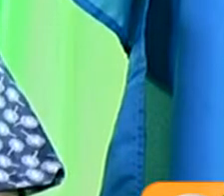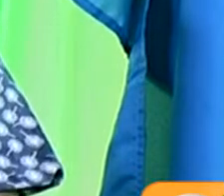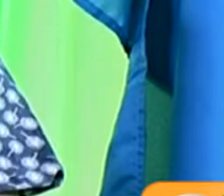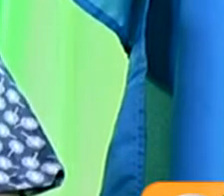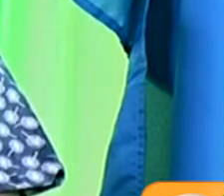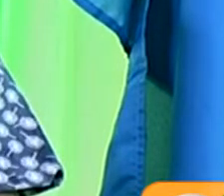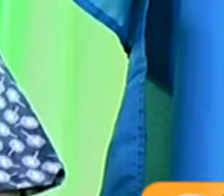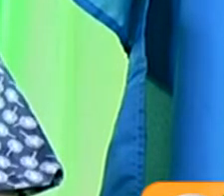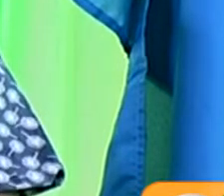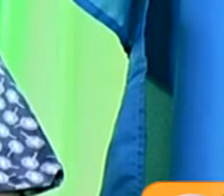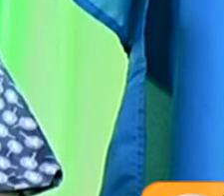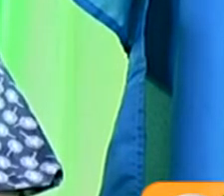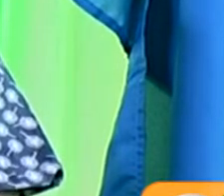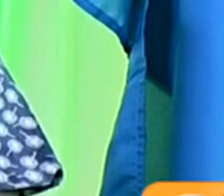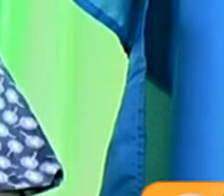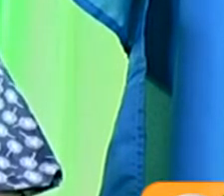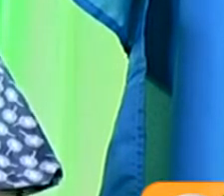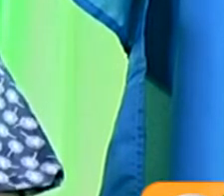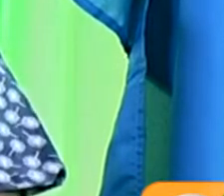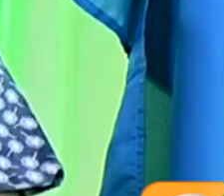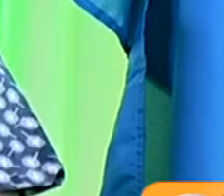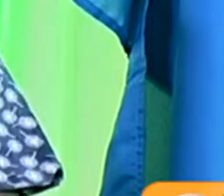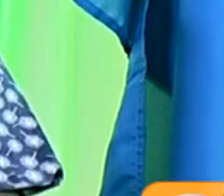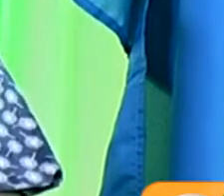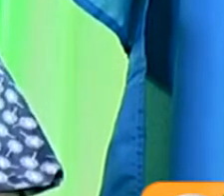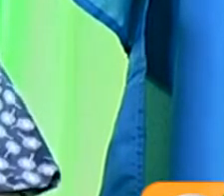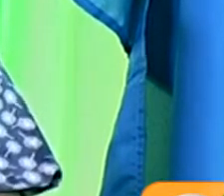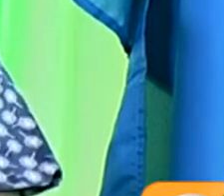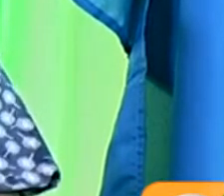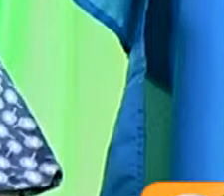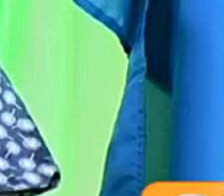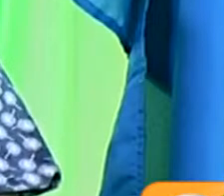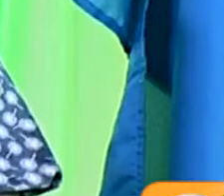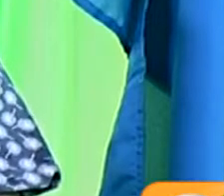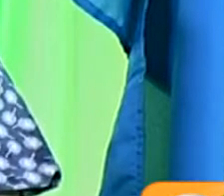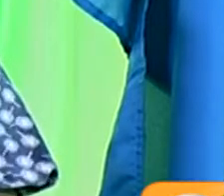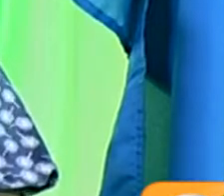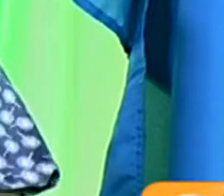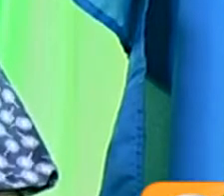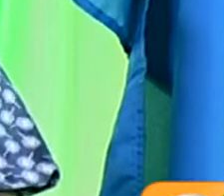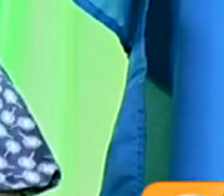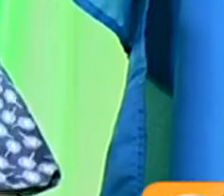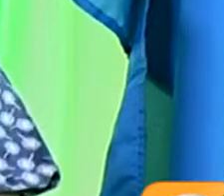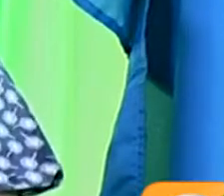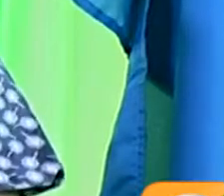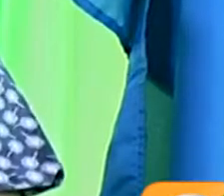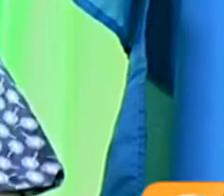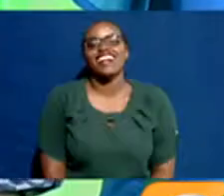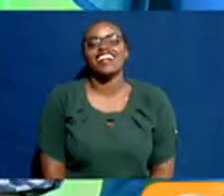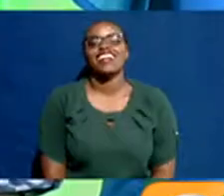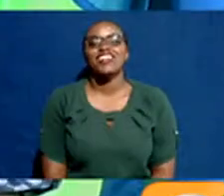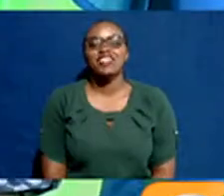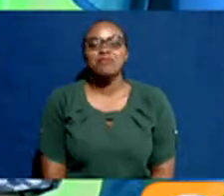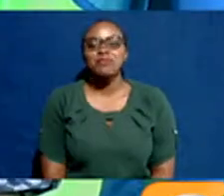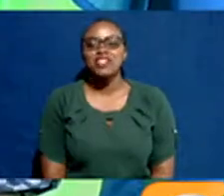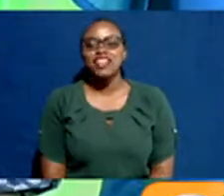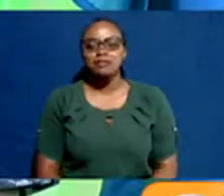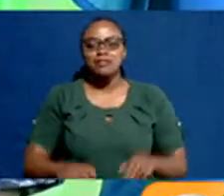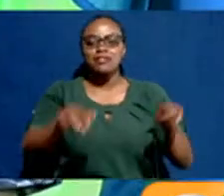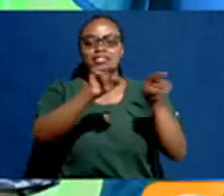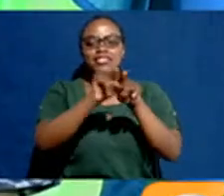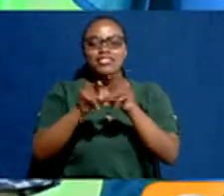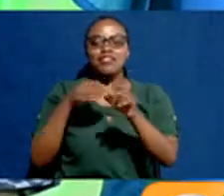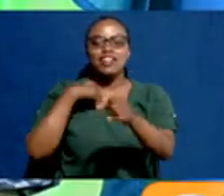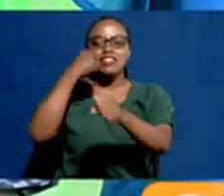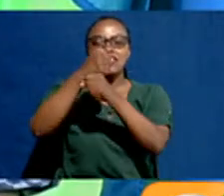went ahead and cut 1.5 billion shillings. That is what they were trying to reinstate.